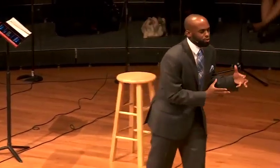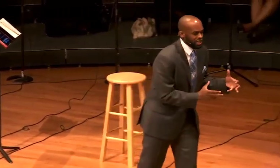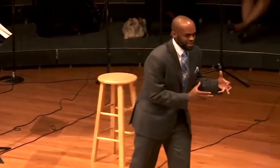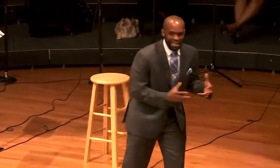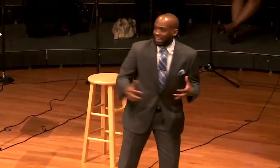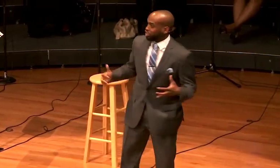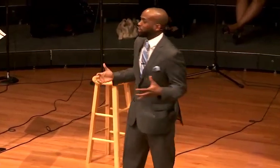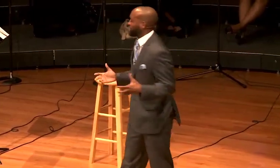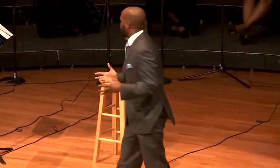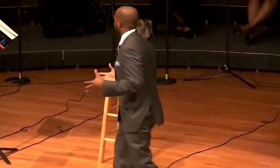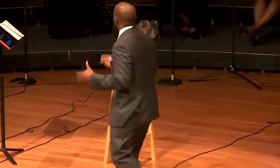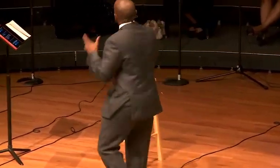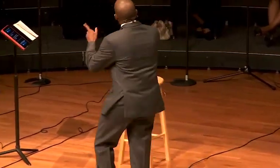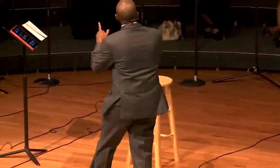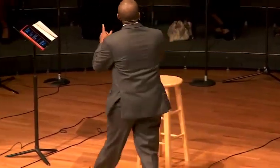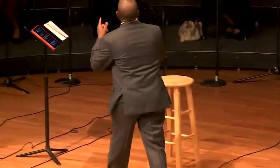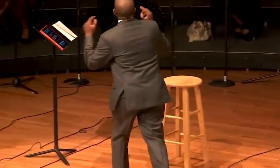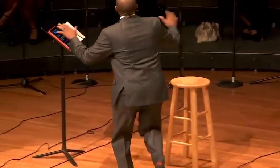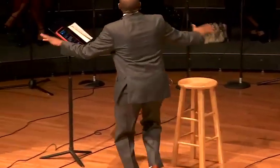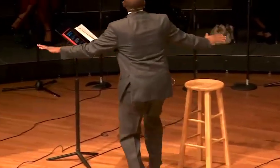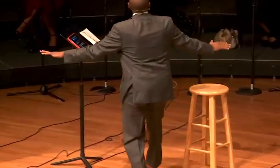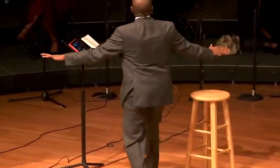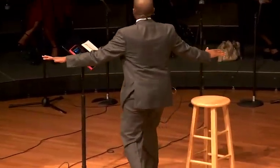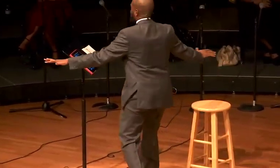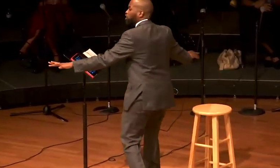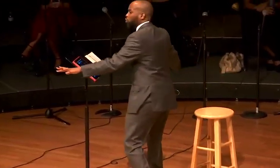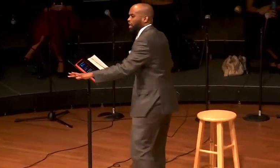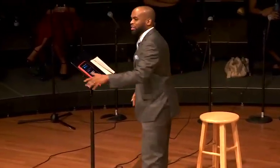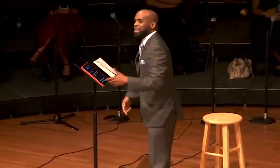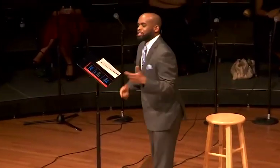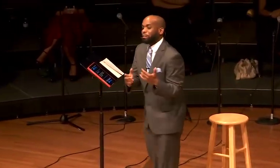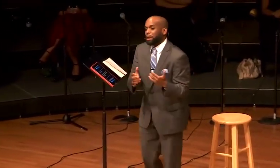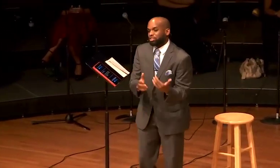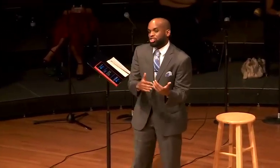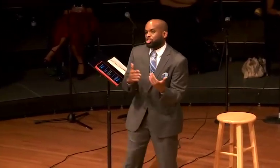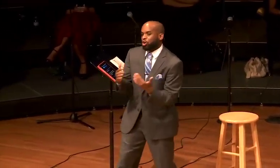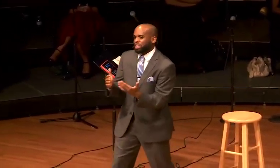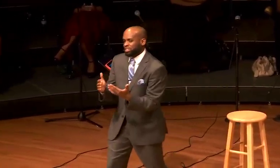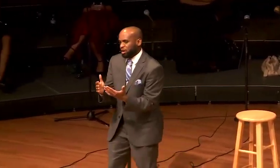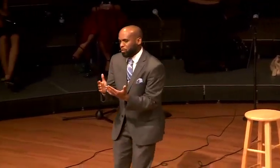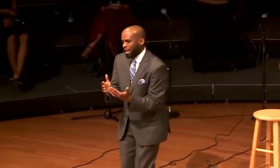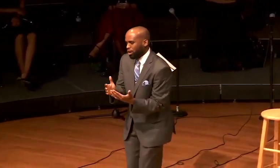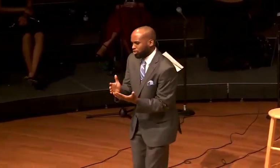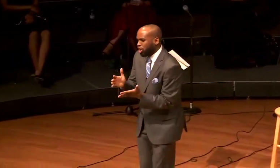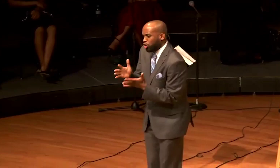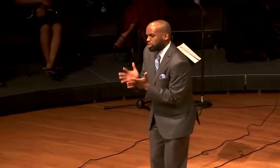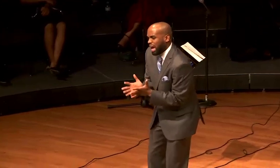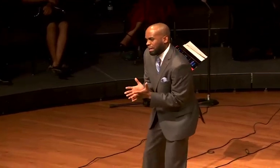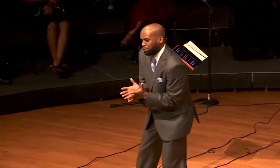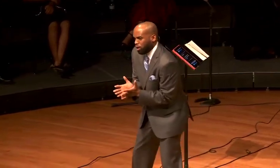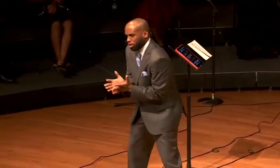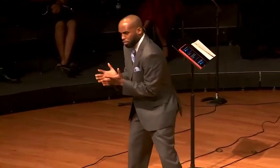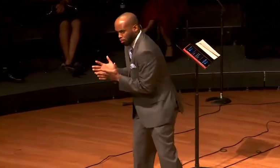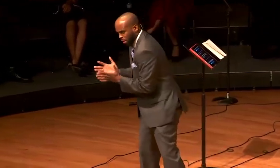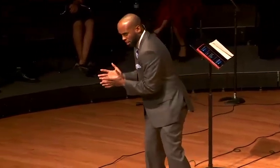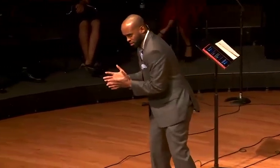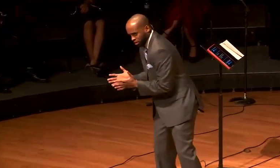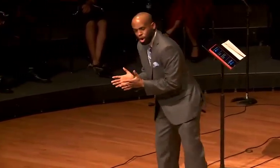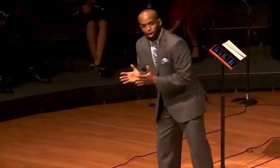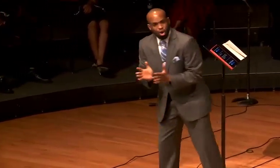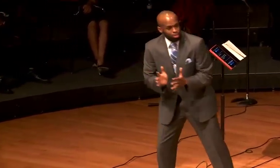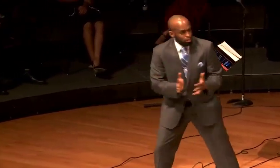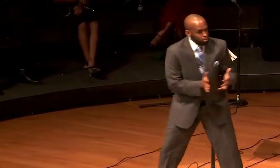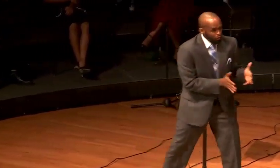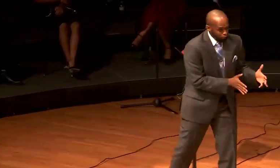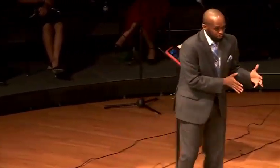this is pre-electricity. Therefore, I don't expect anyone to be able to notice someone else who's kind of on the